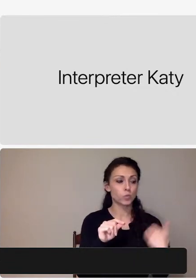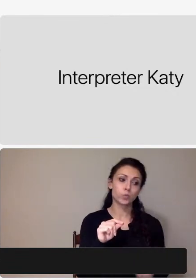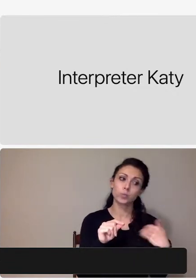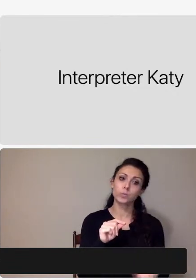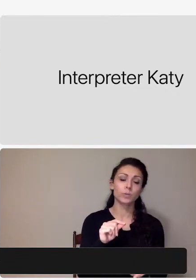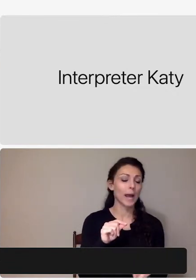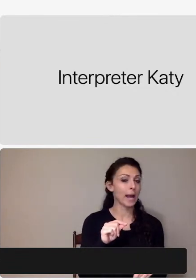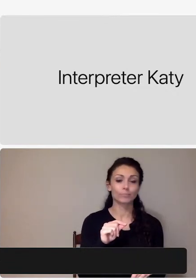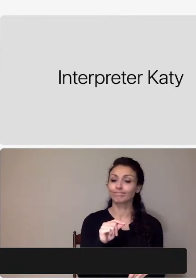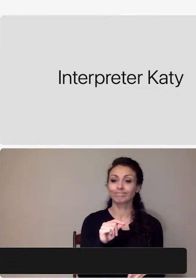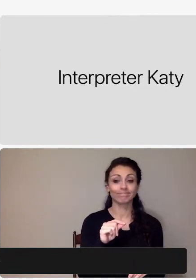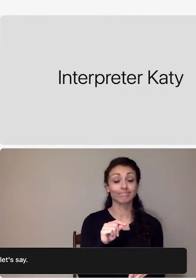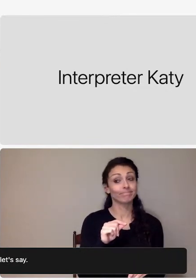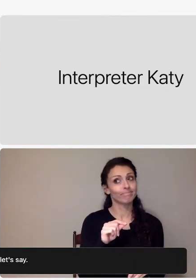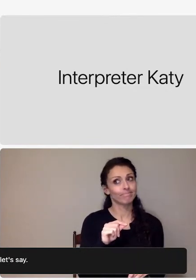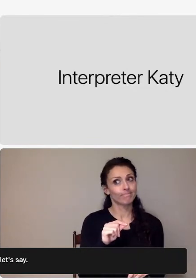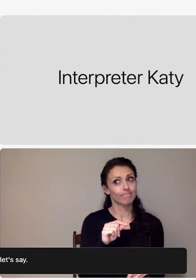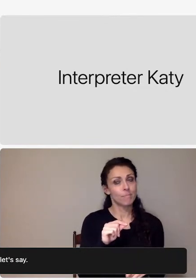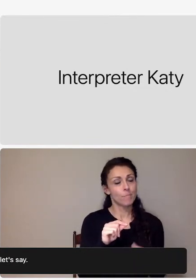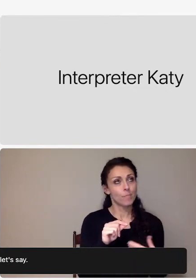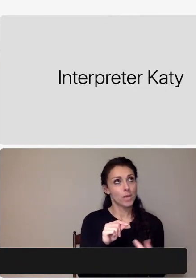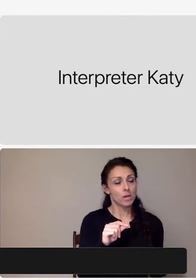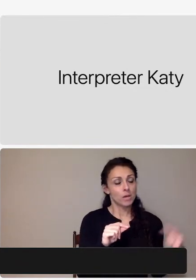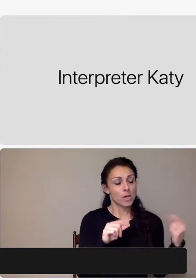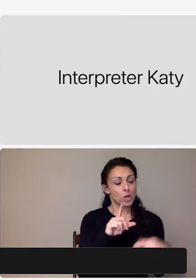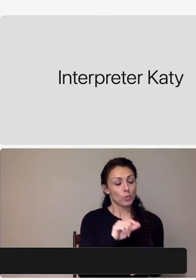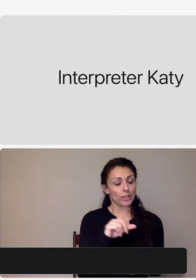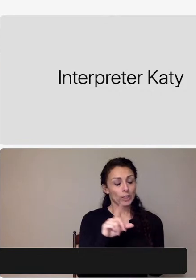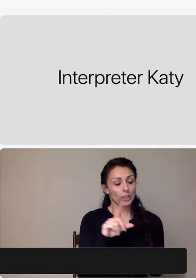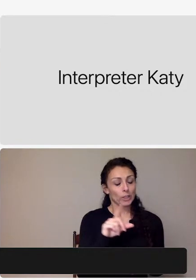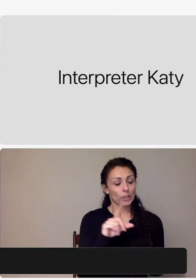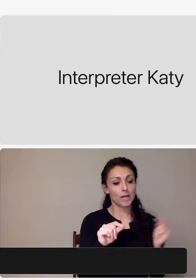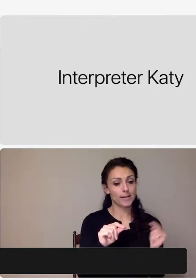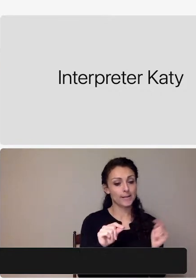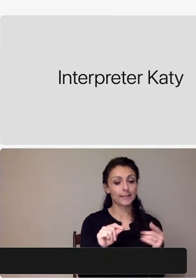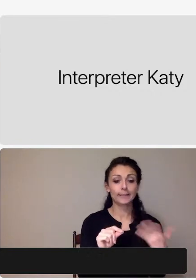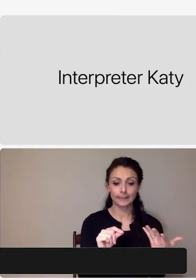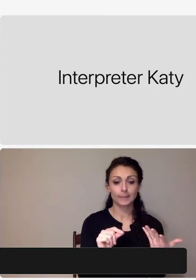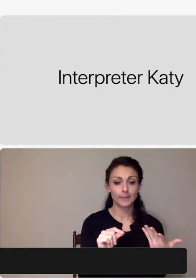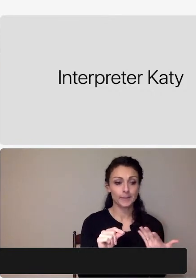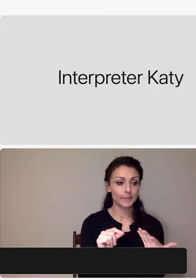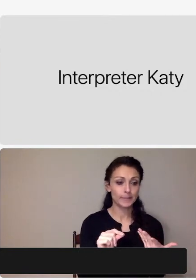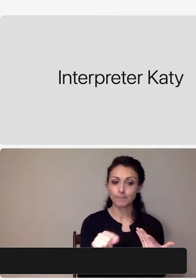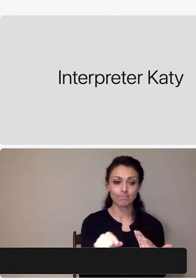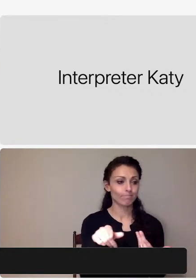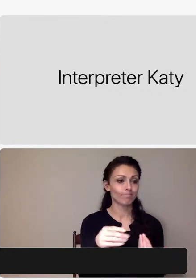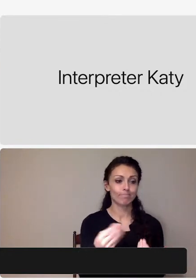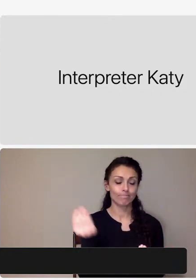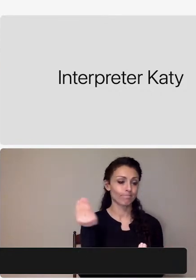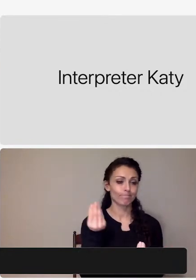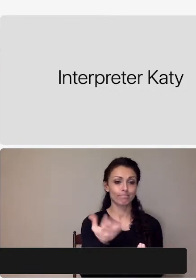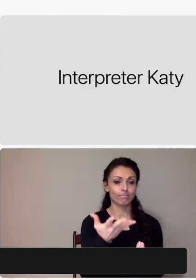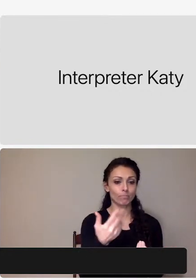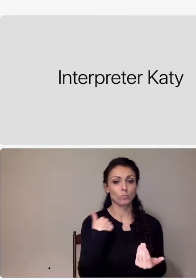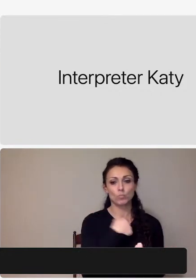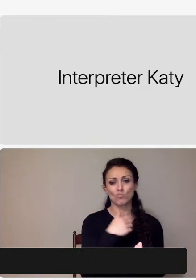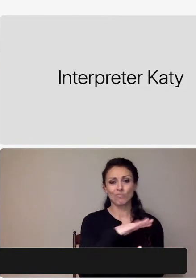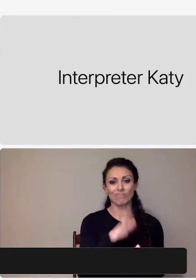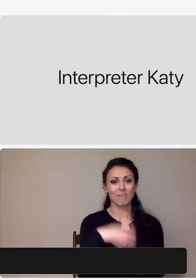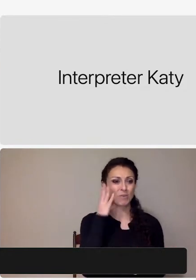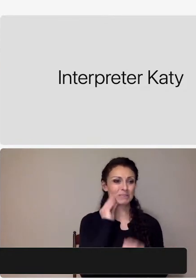sucked it was it was um something all of us have never been through it's